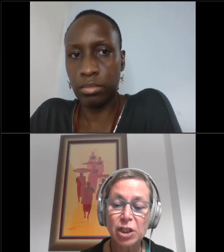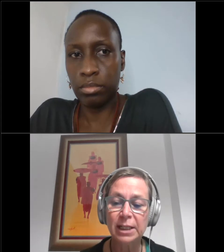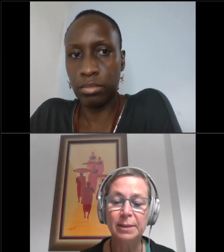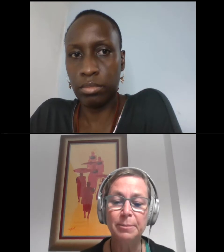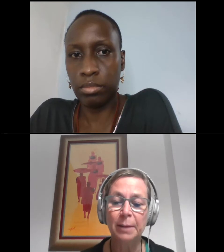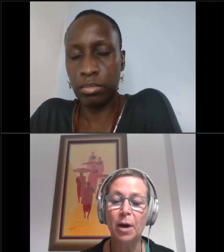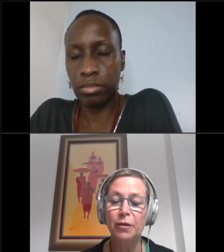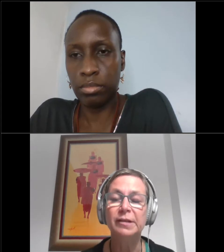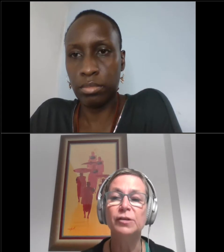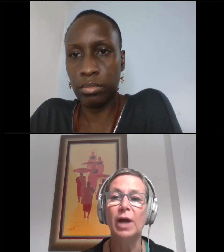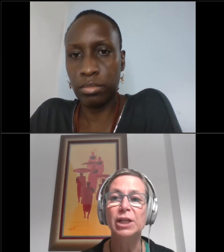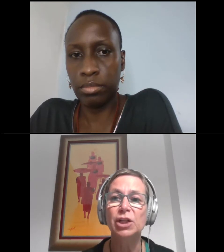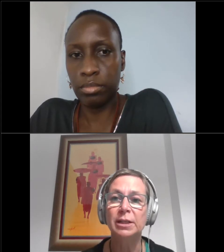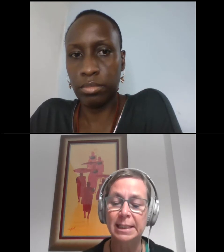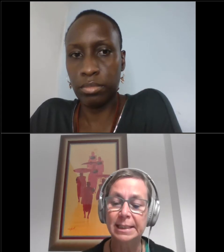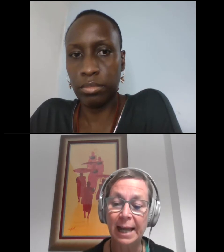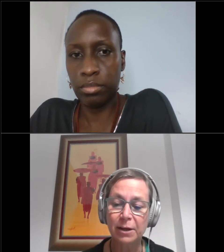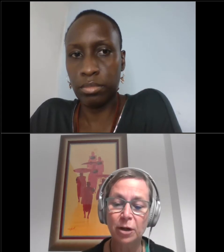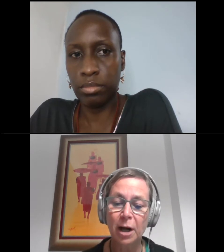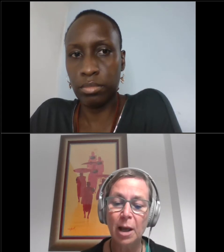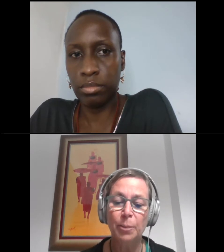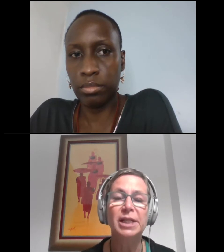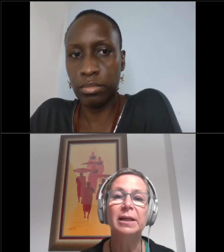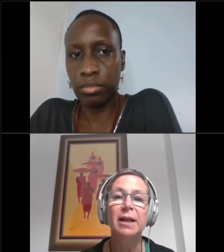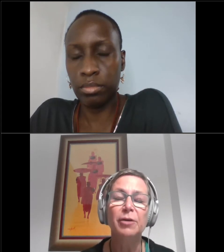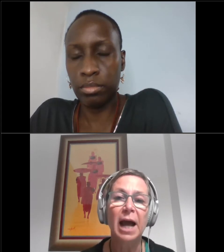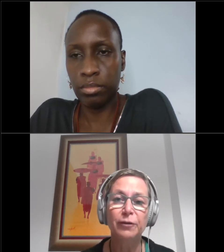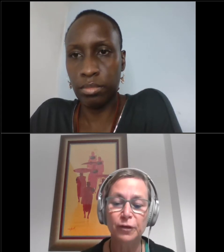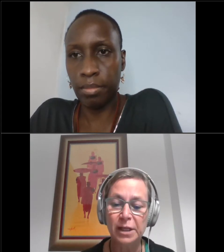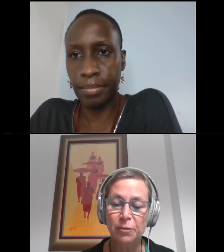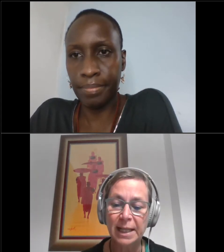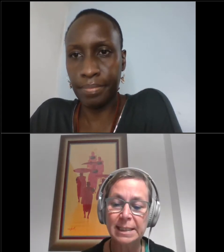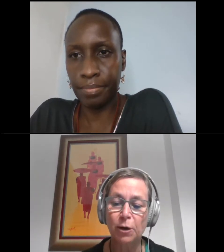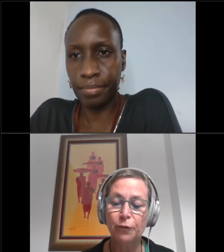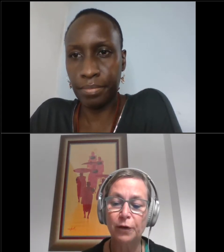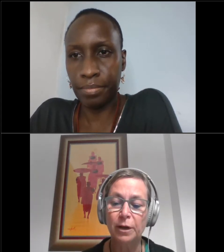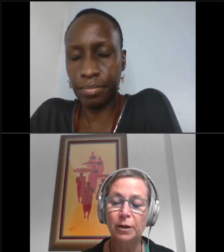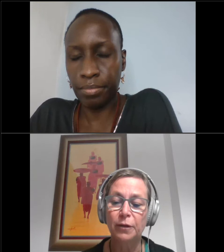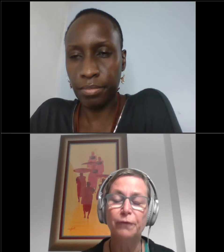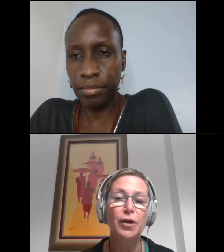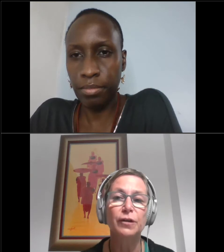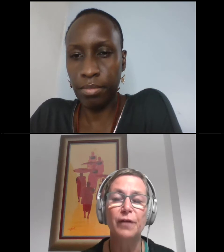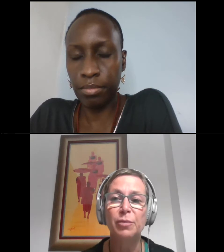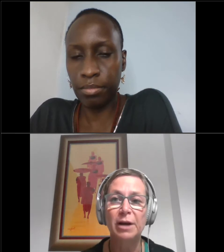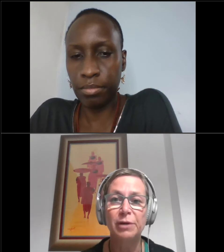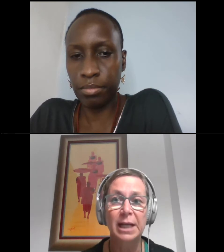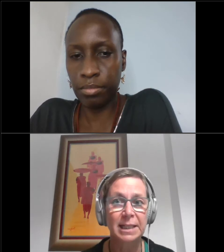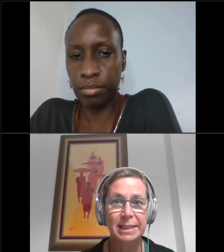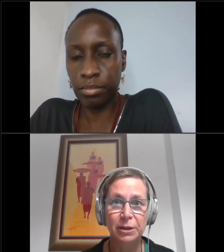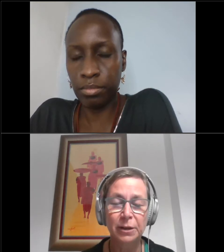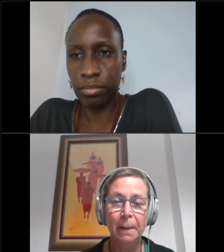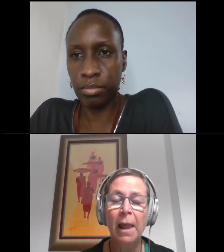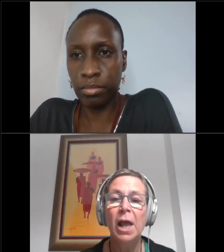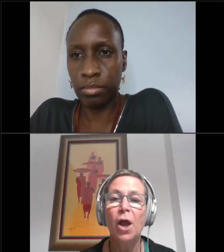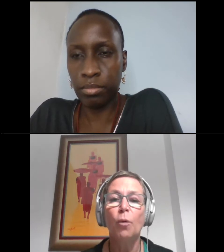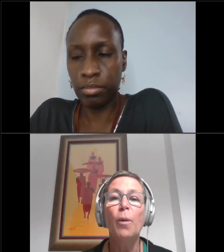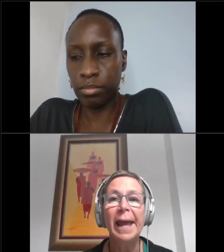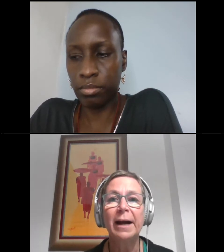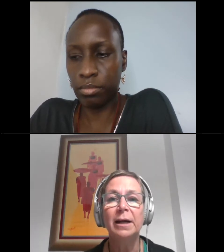because especially in Myanmar, the situation is dire, particularly after the events of the 1st of February last